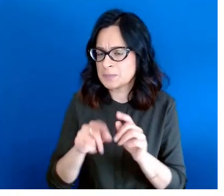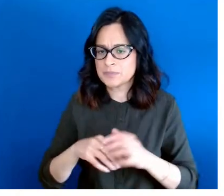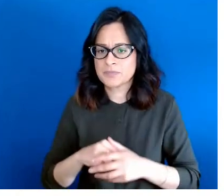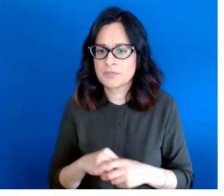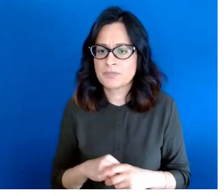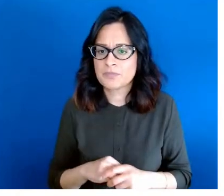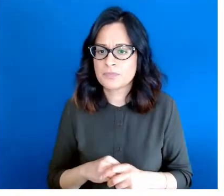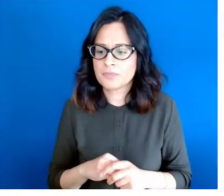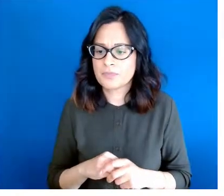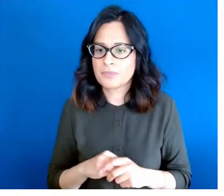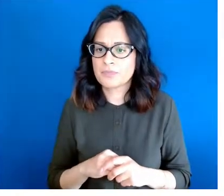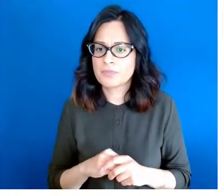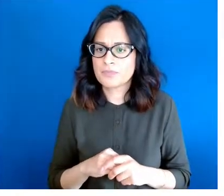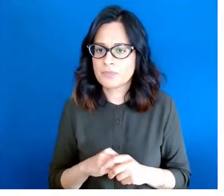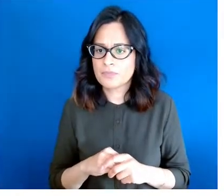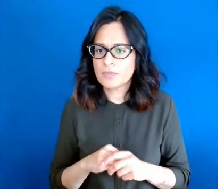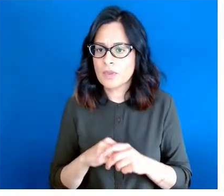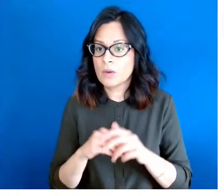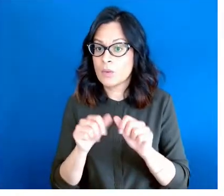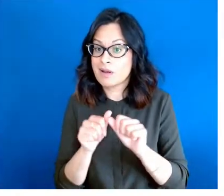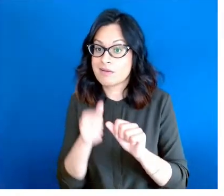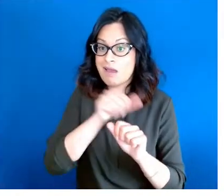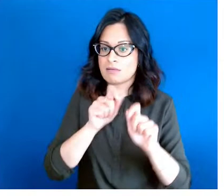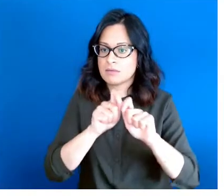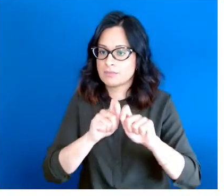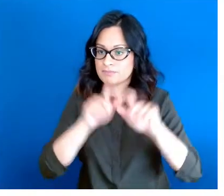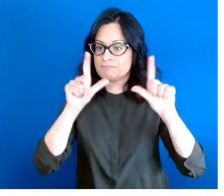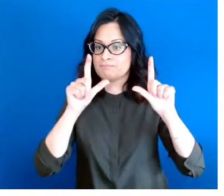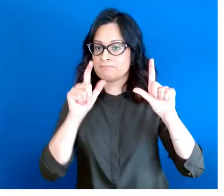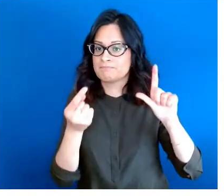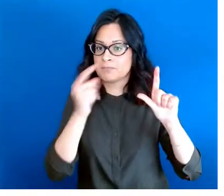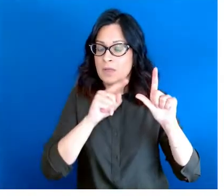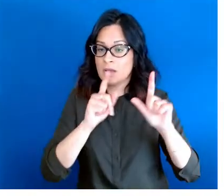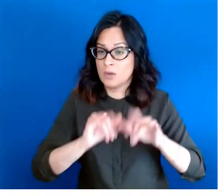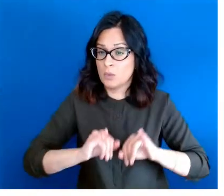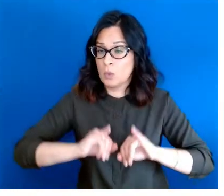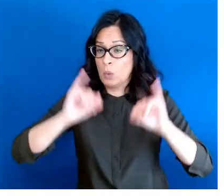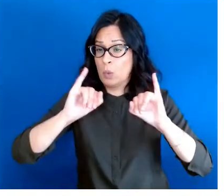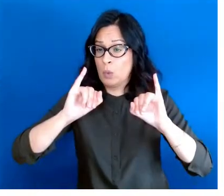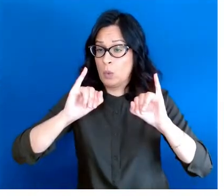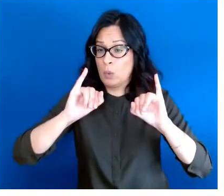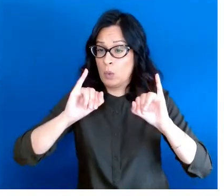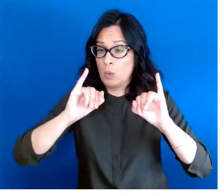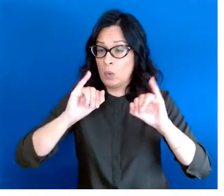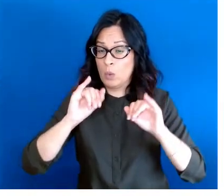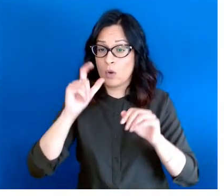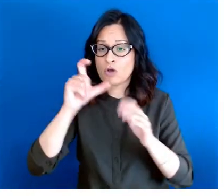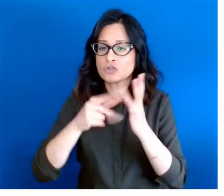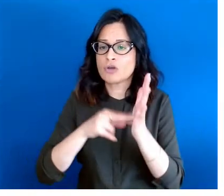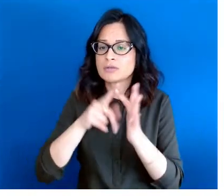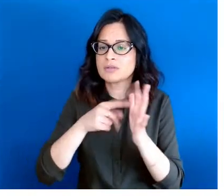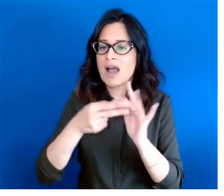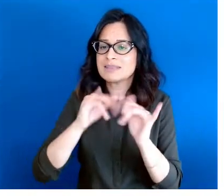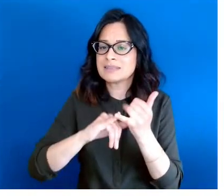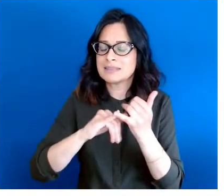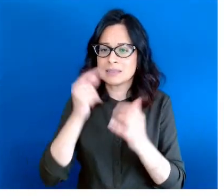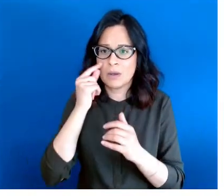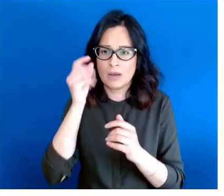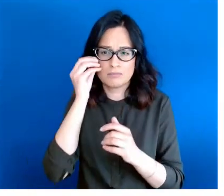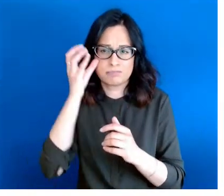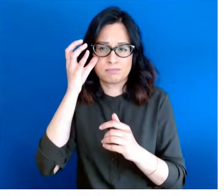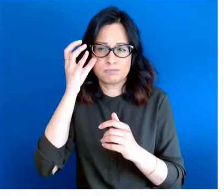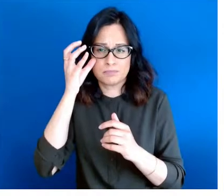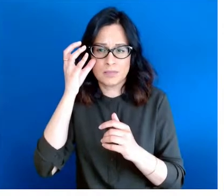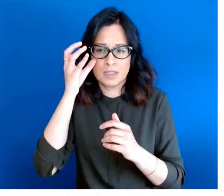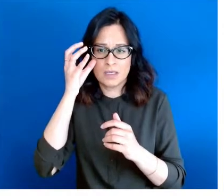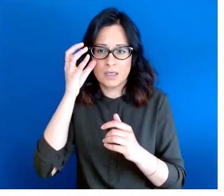Then you can obviously get an acute conjunctivitis of the eye. Here you see an eye with an